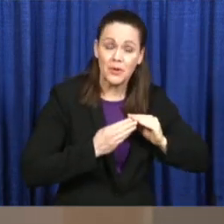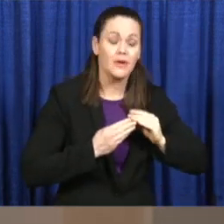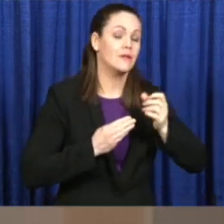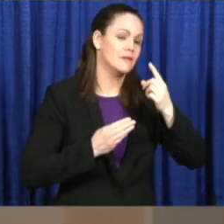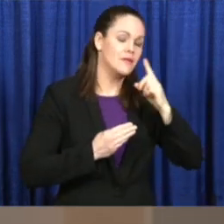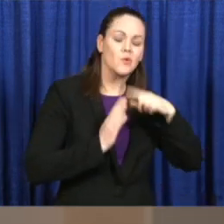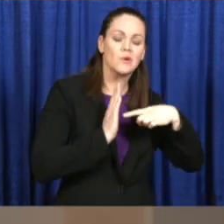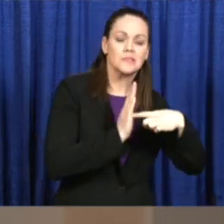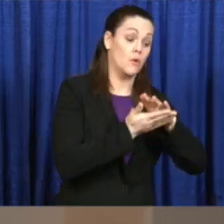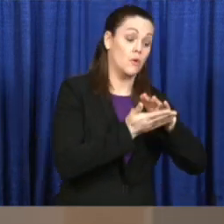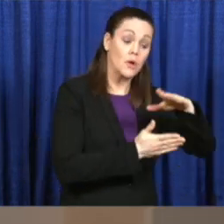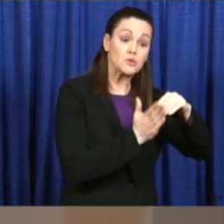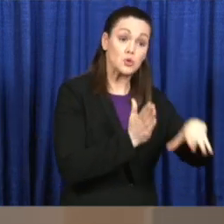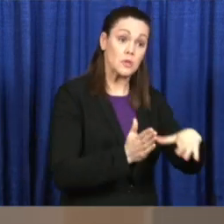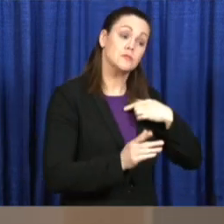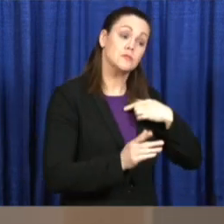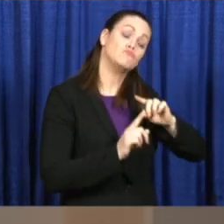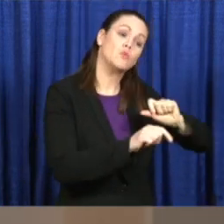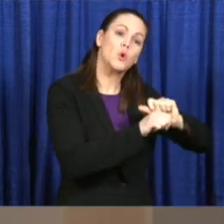relied on these jobs.